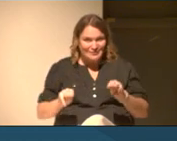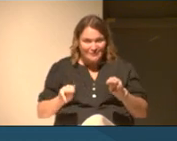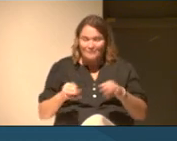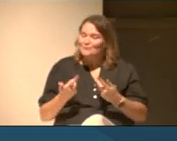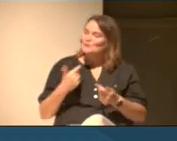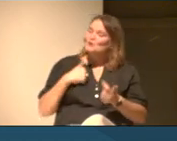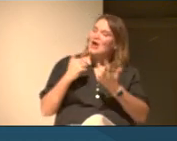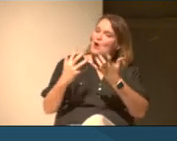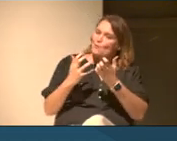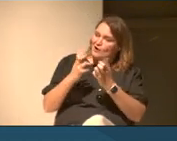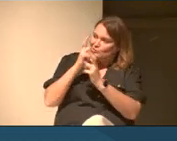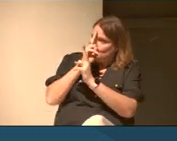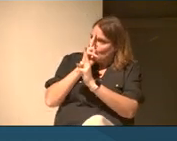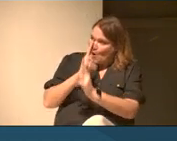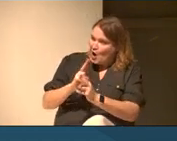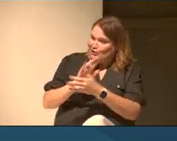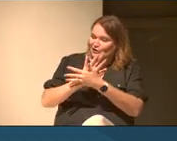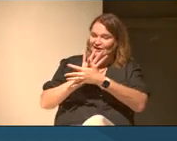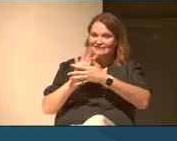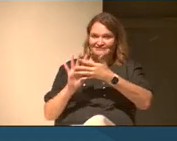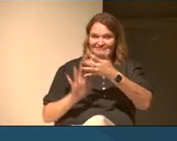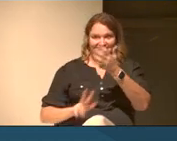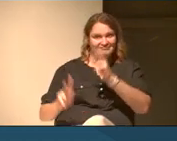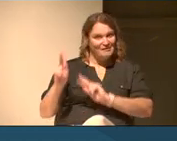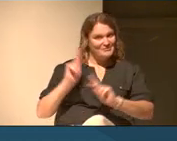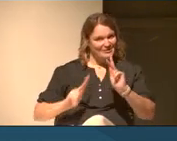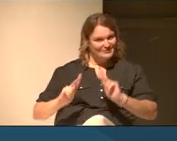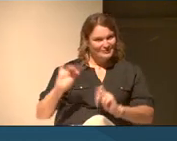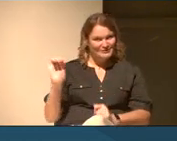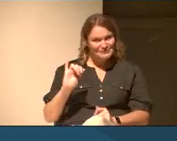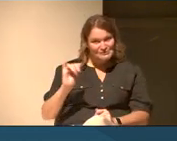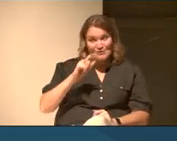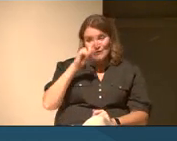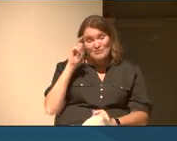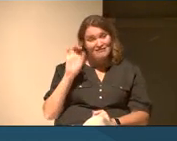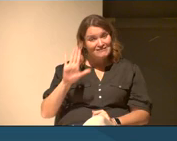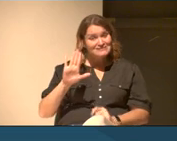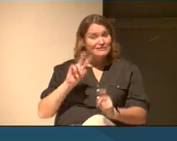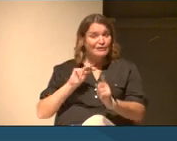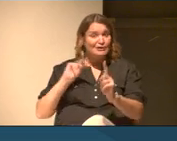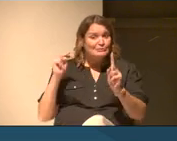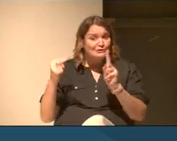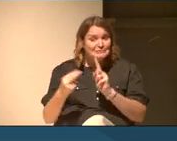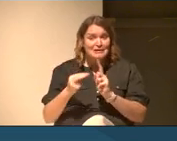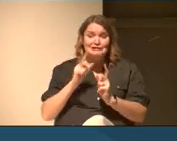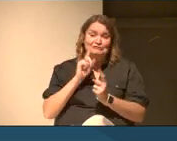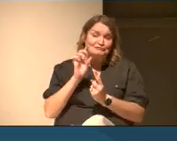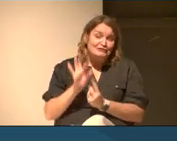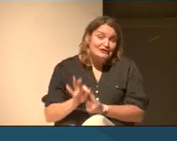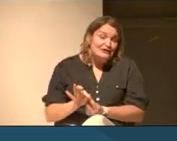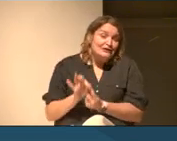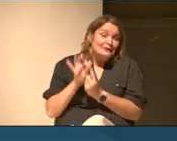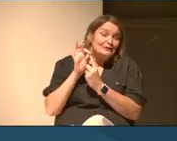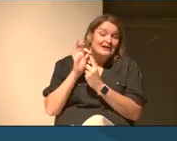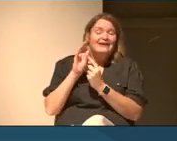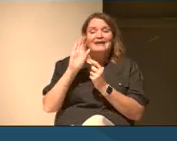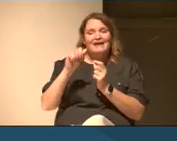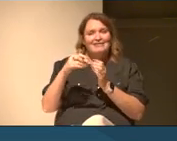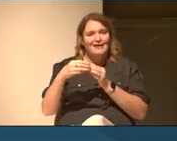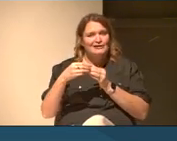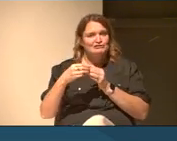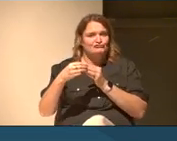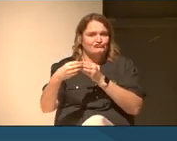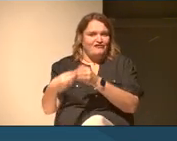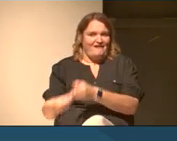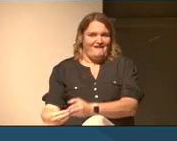kind of honor these people because their unique perspectives are the ones that are kind of driving that